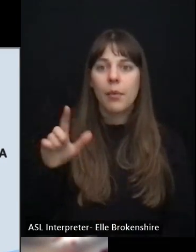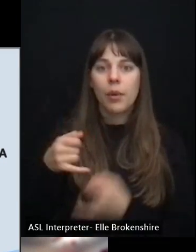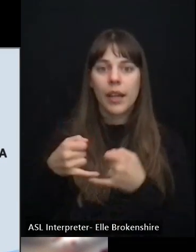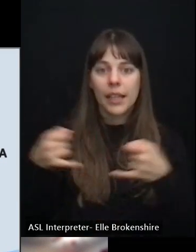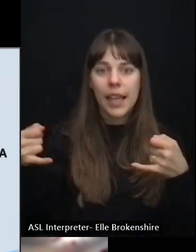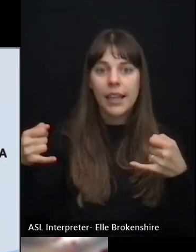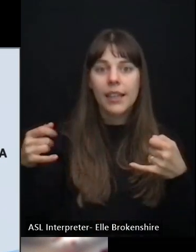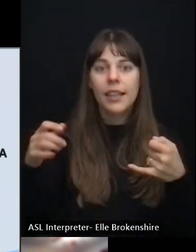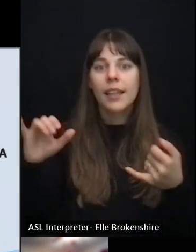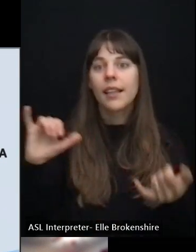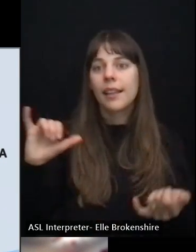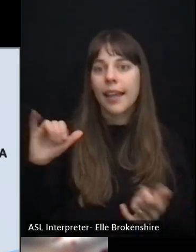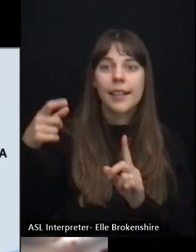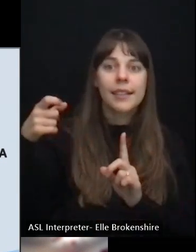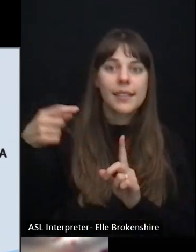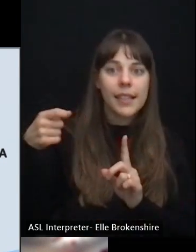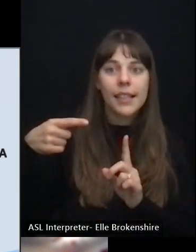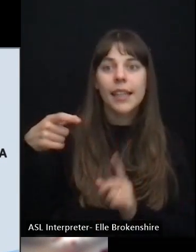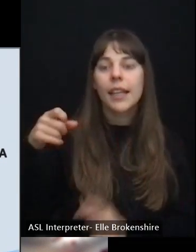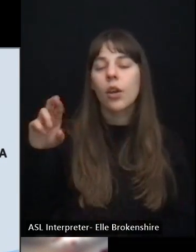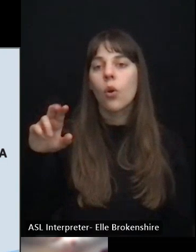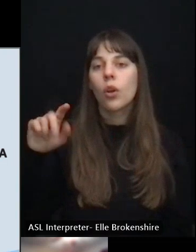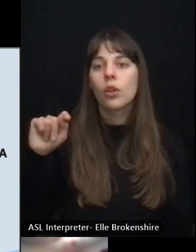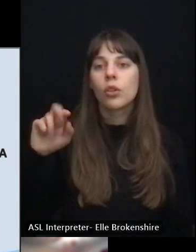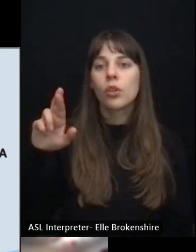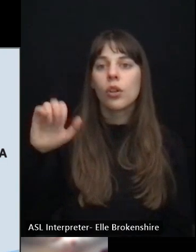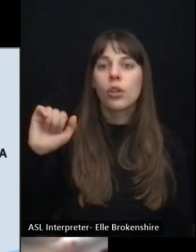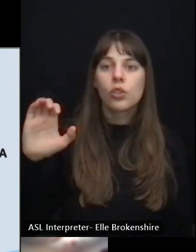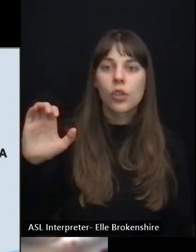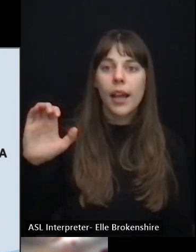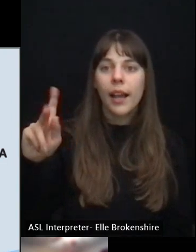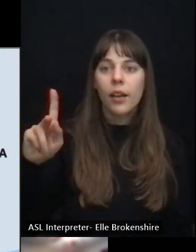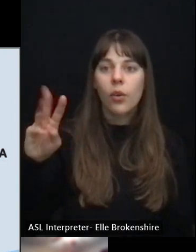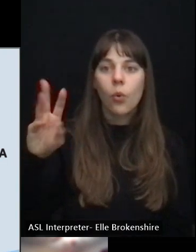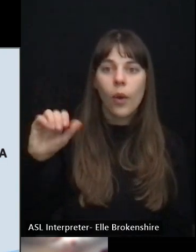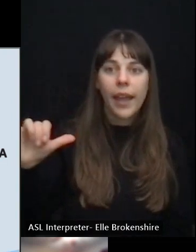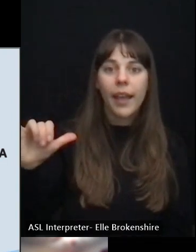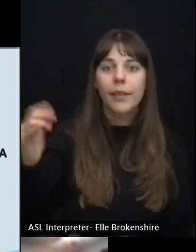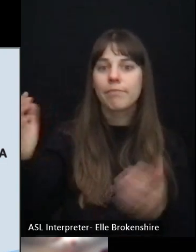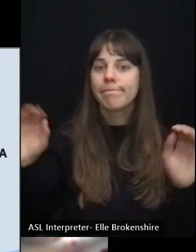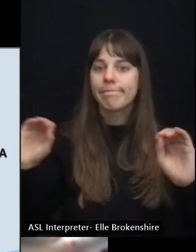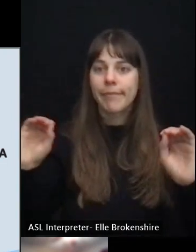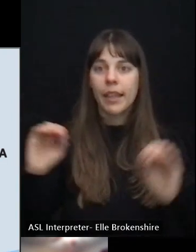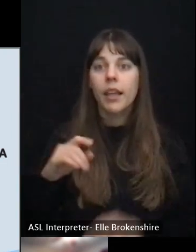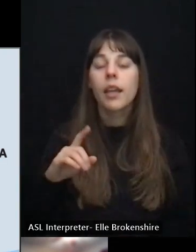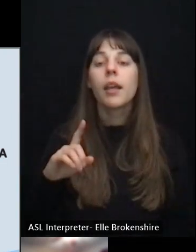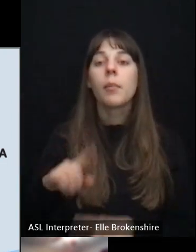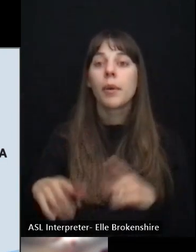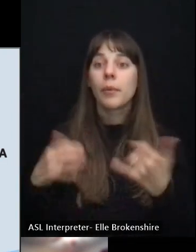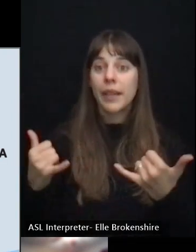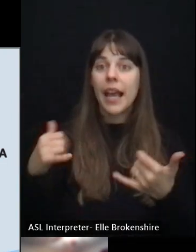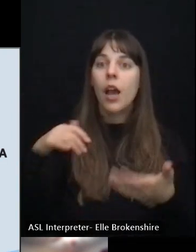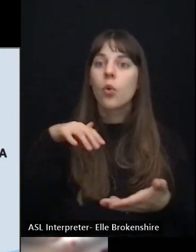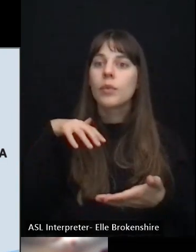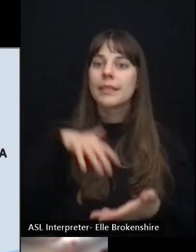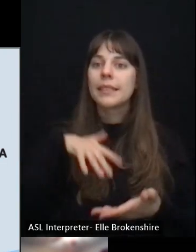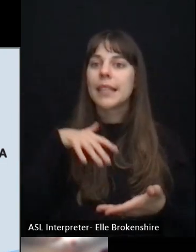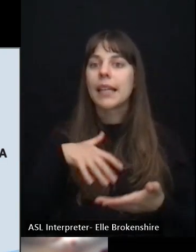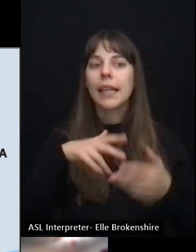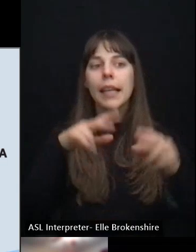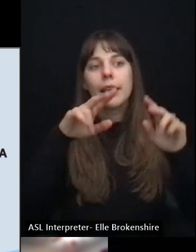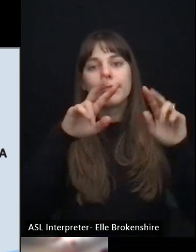whatnot. But as mentioned earlier, we are in the process of studying what that cost would be along